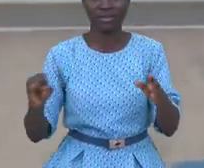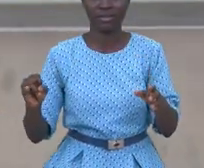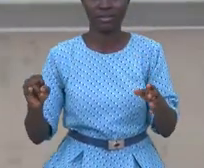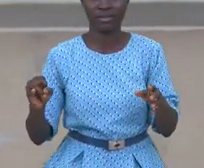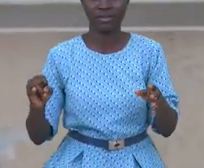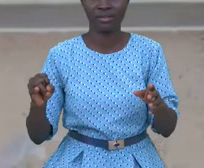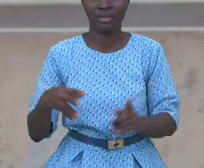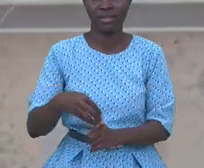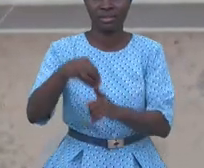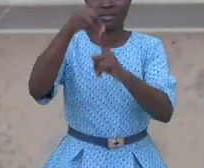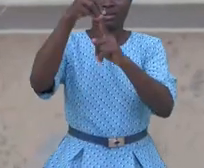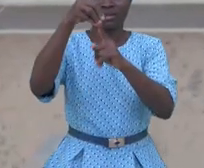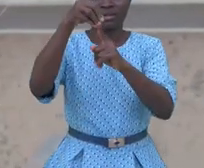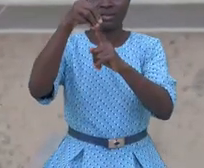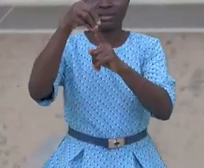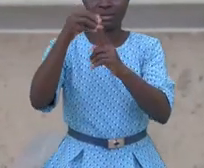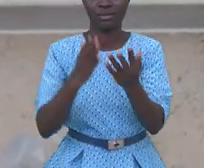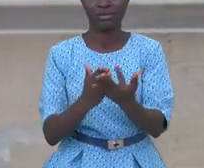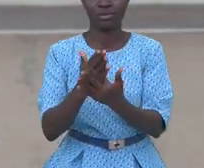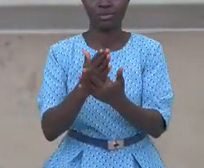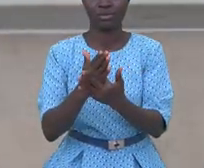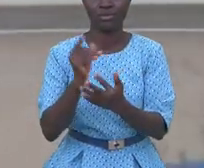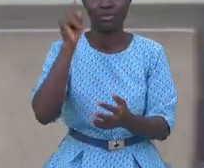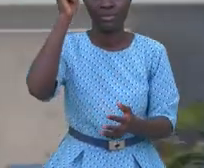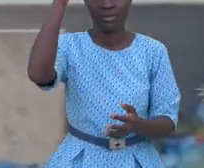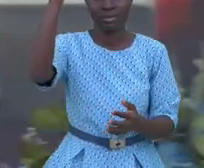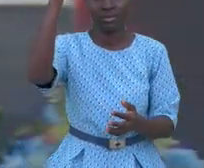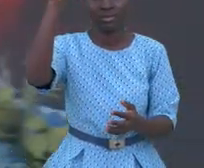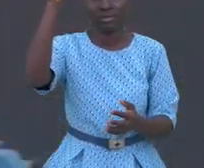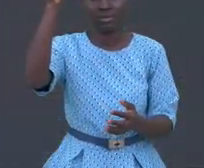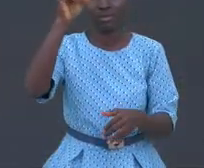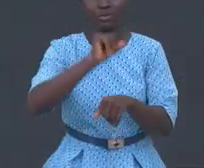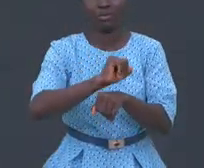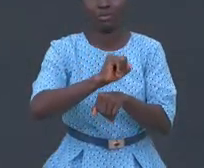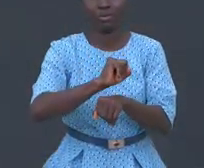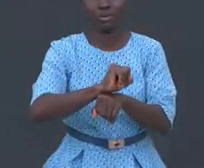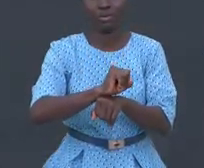extraordinary, through his exploits.